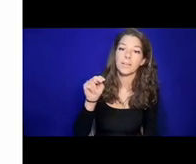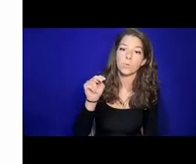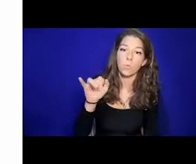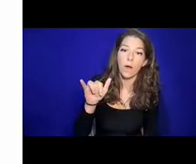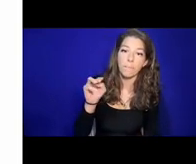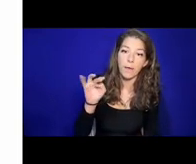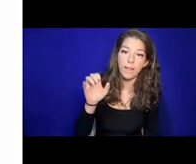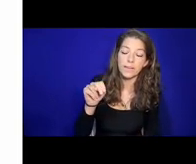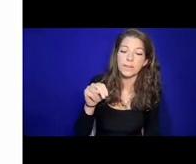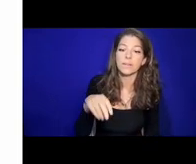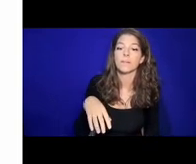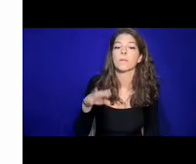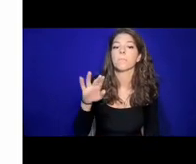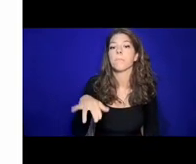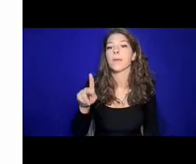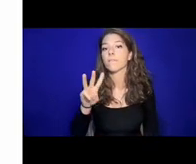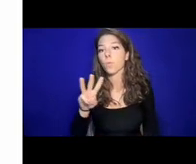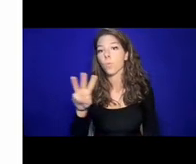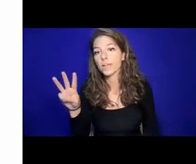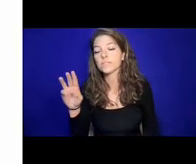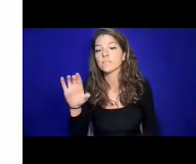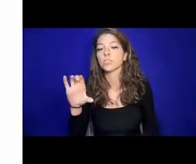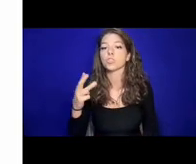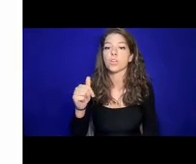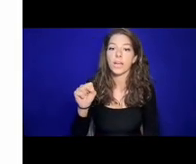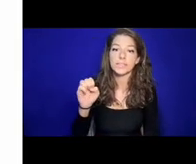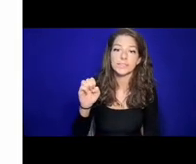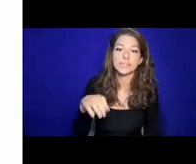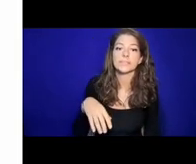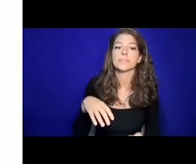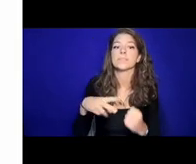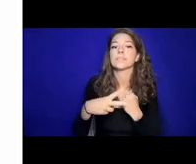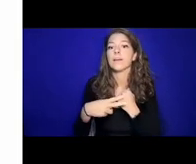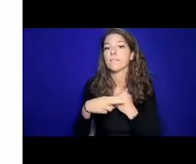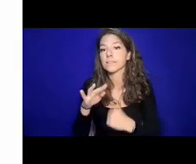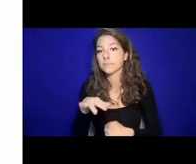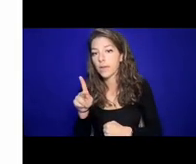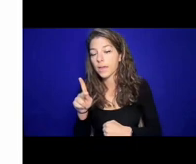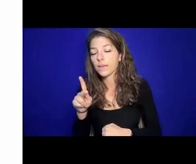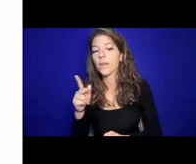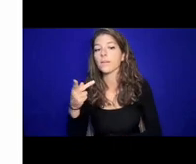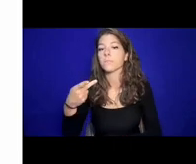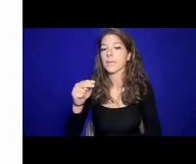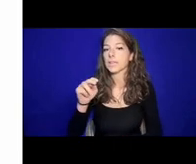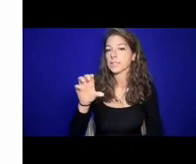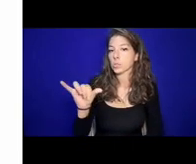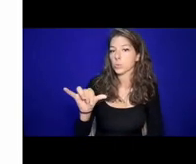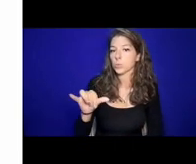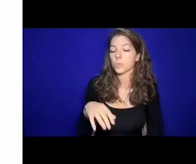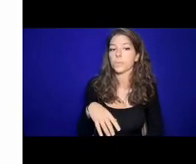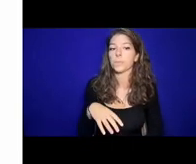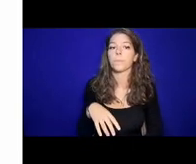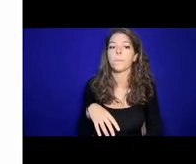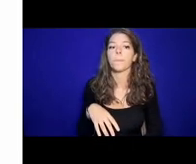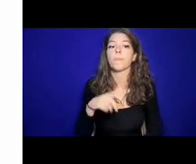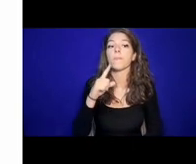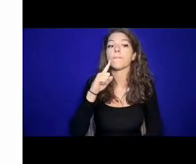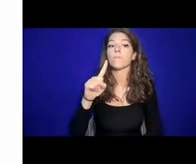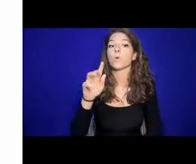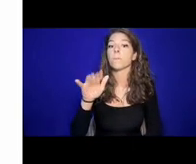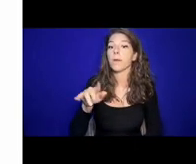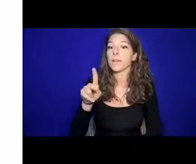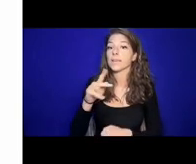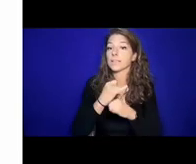Third Bank, Bank of the West, Chase Bank, Bangor Savings Bank, and PNC Bank. And for the